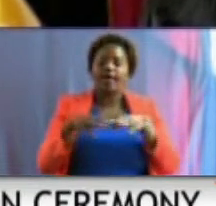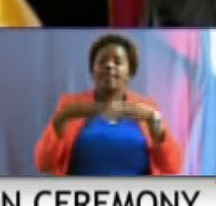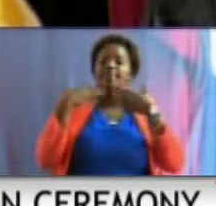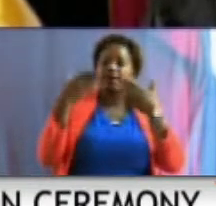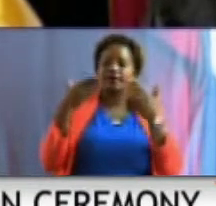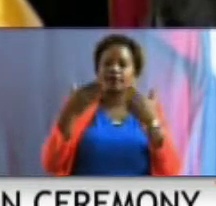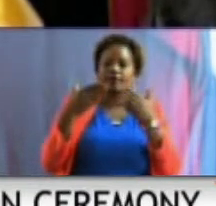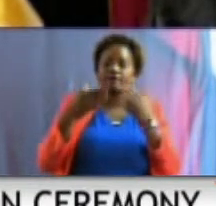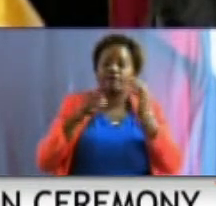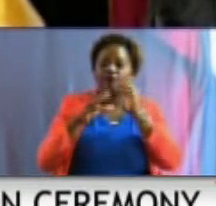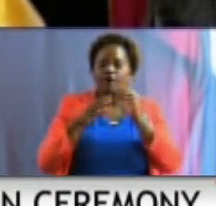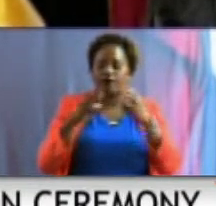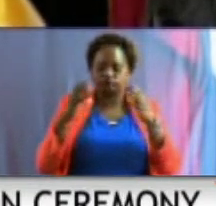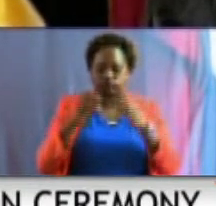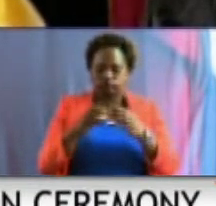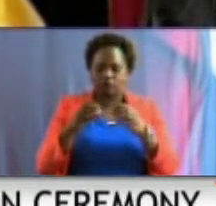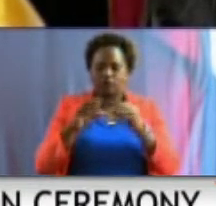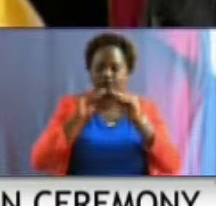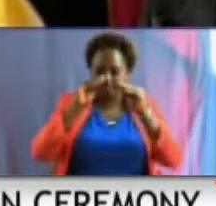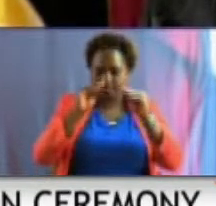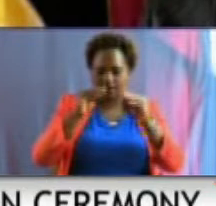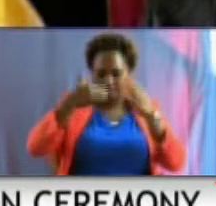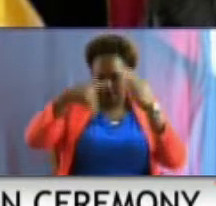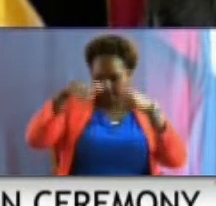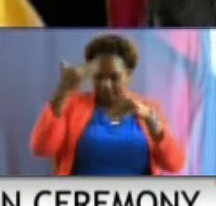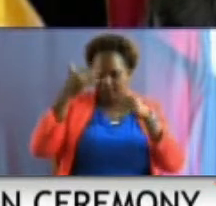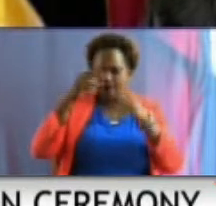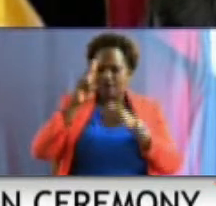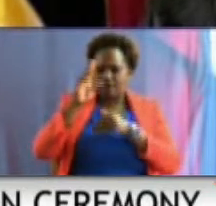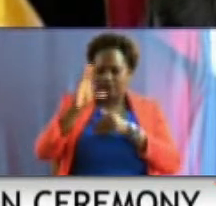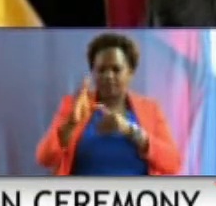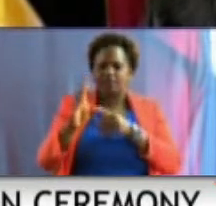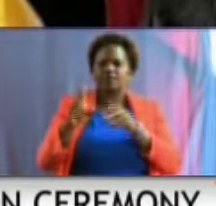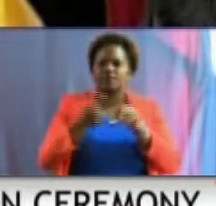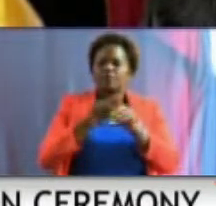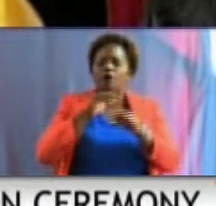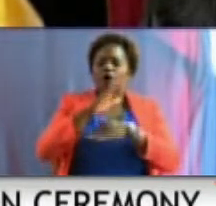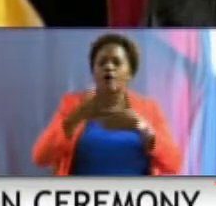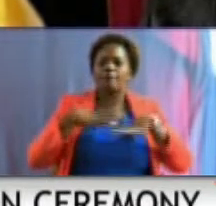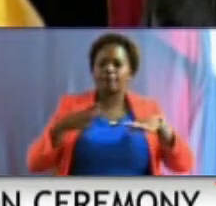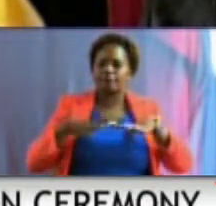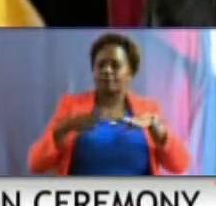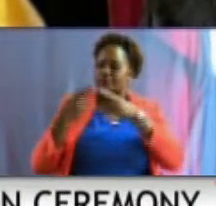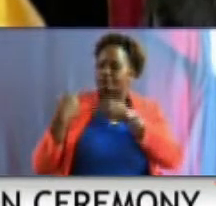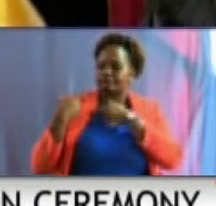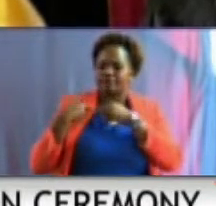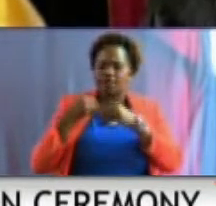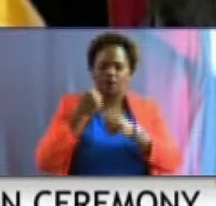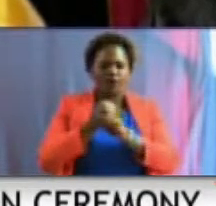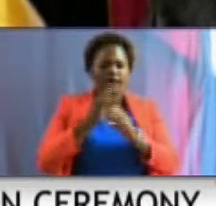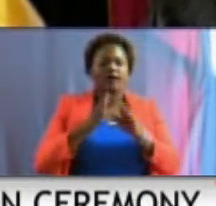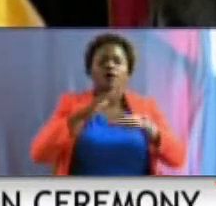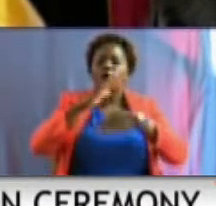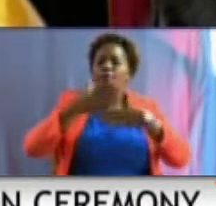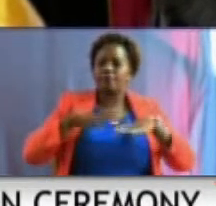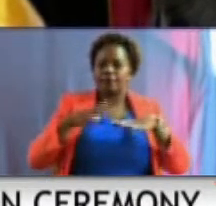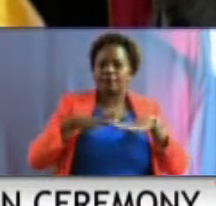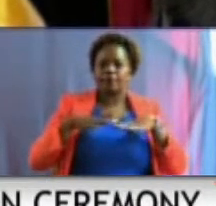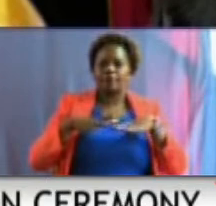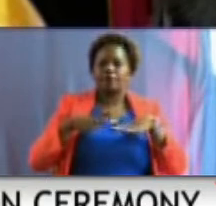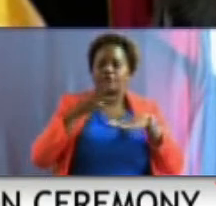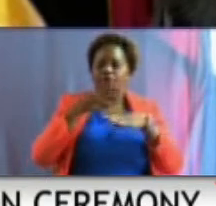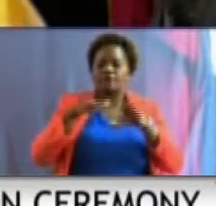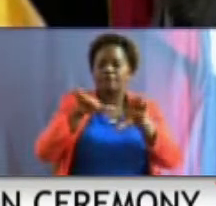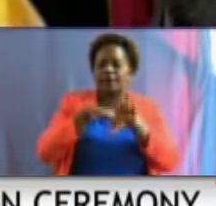you for our council. We thank you for our chancellor and for everybody, the staff and everybody else who